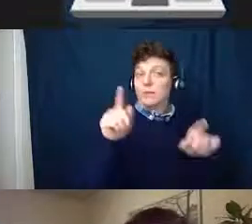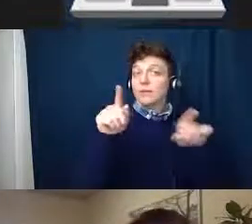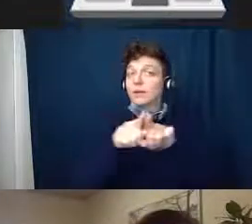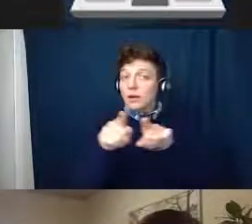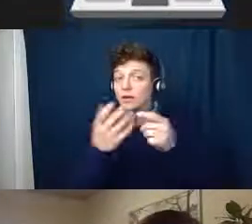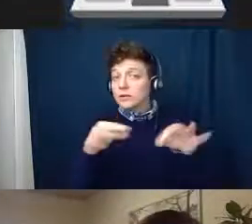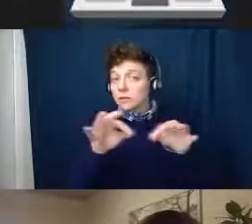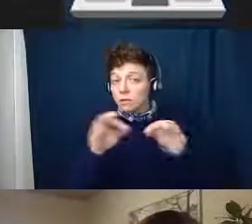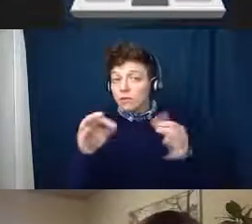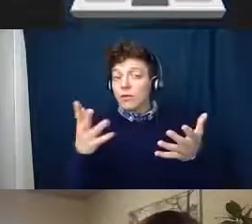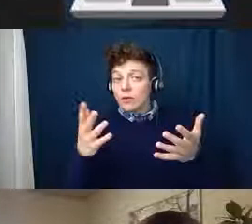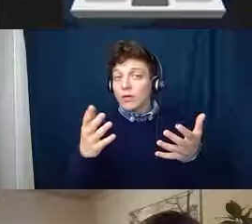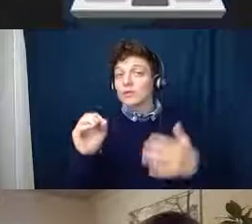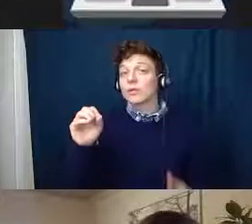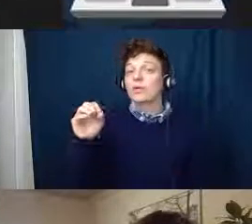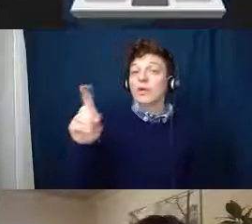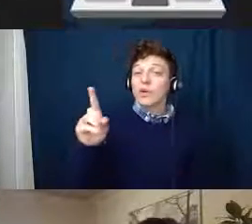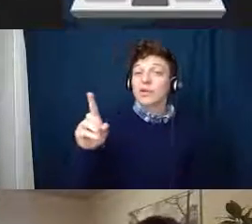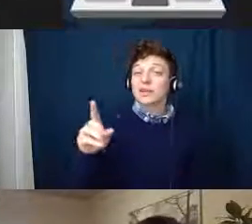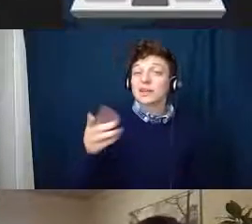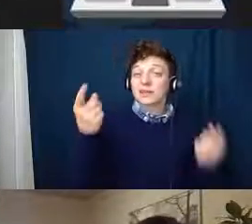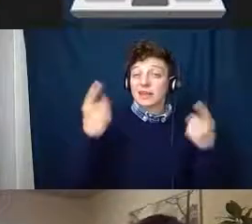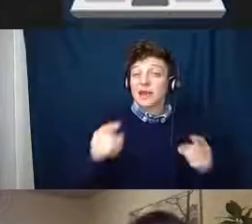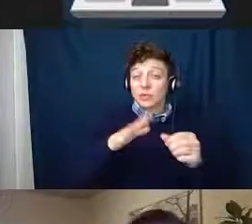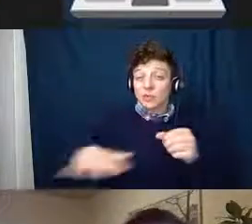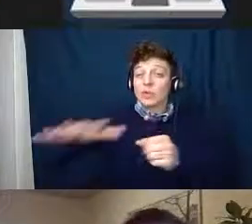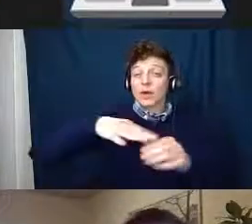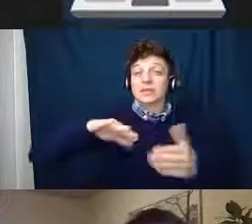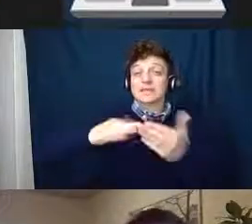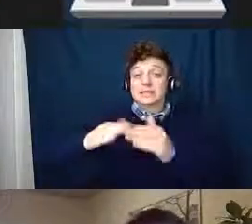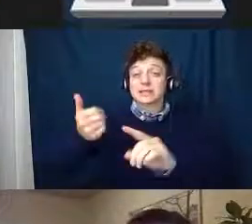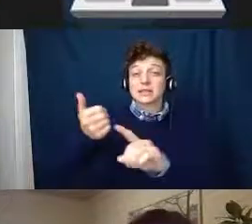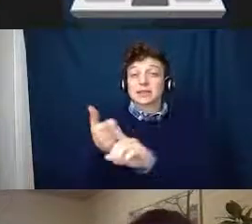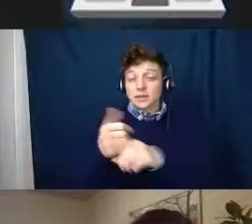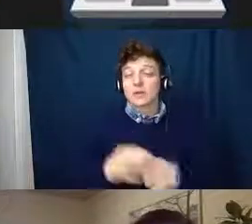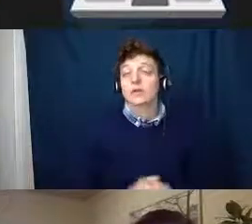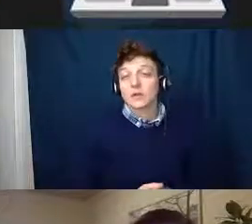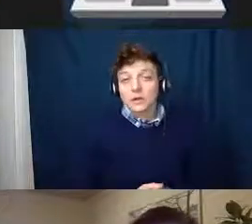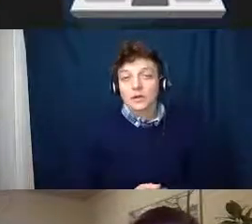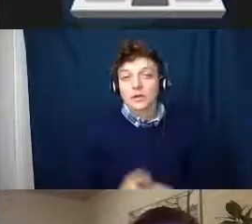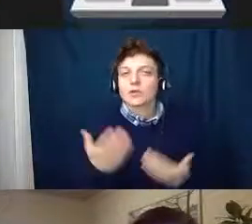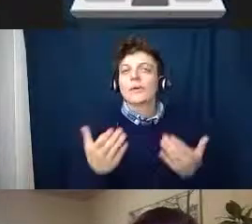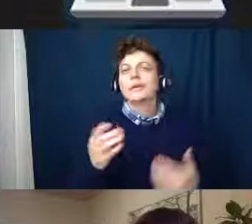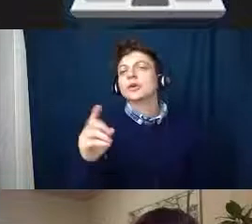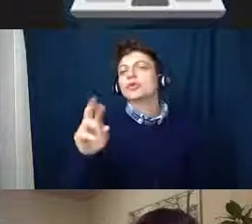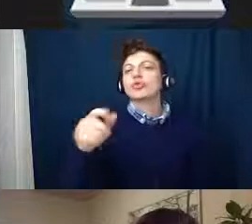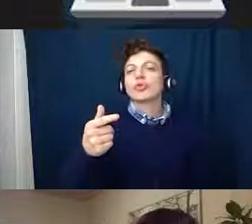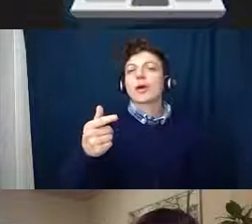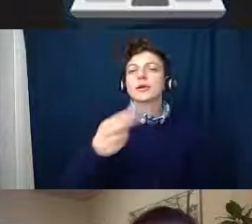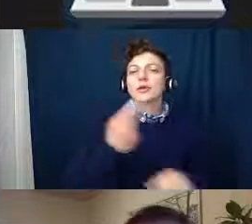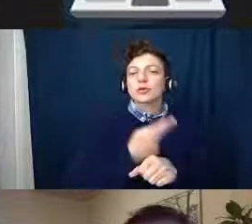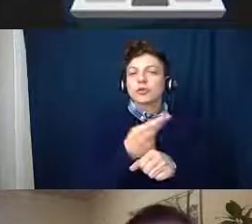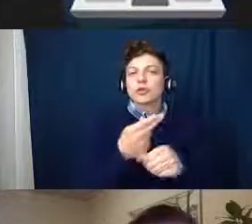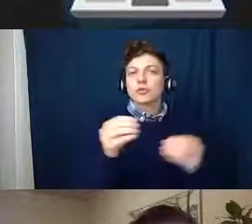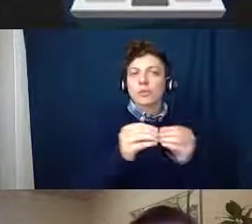that overdose deaths occur throughout the city. And so while drug use may be most visible in certain parts of the city like